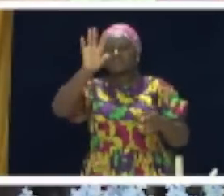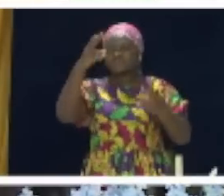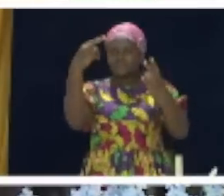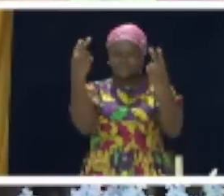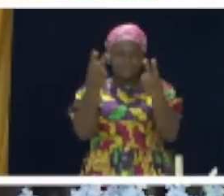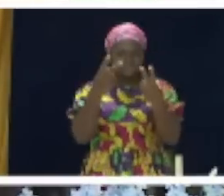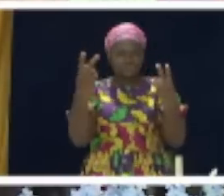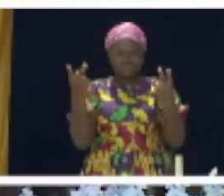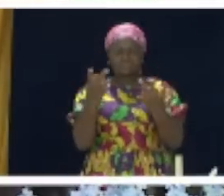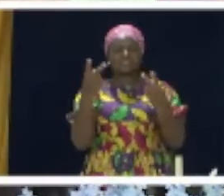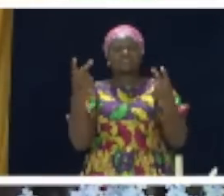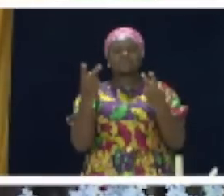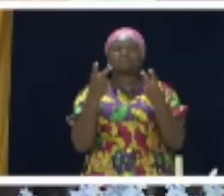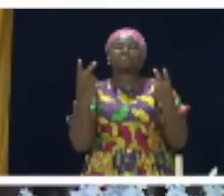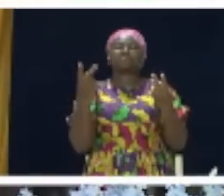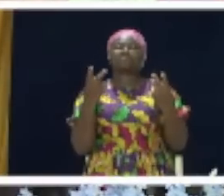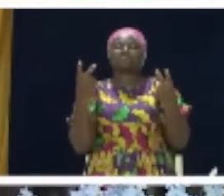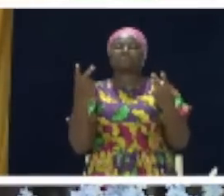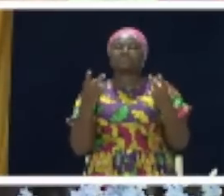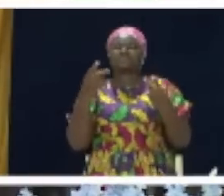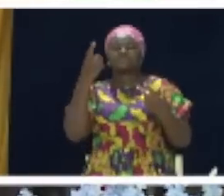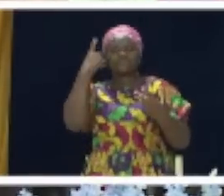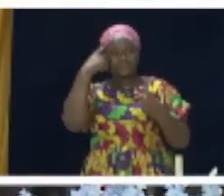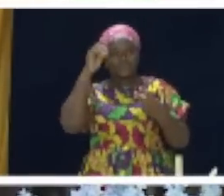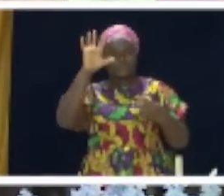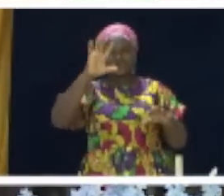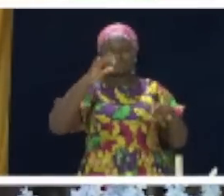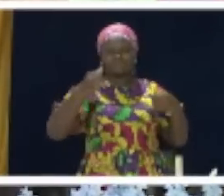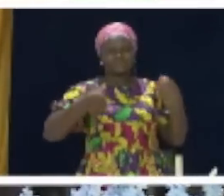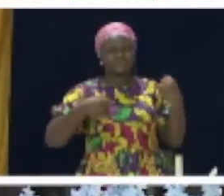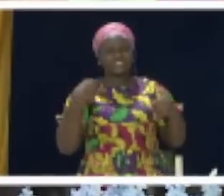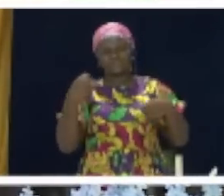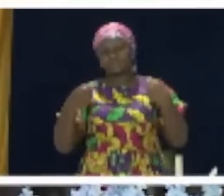victories, for your joy.